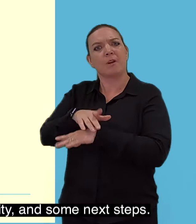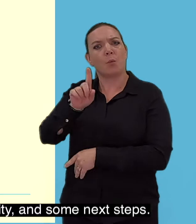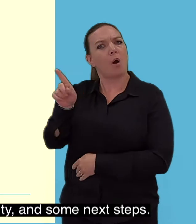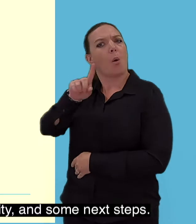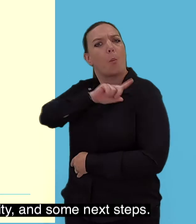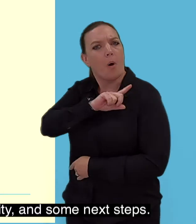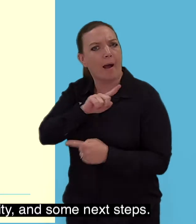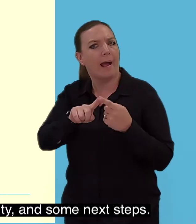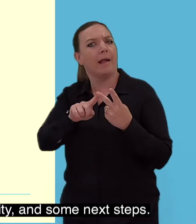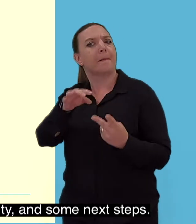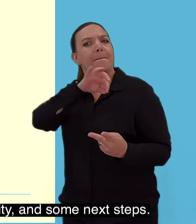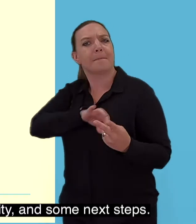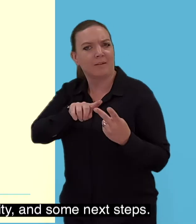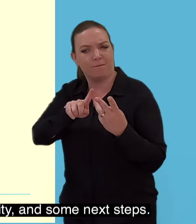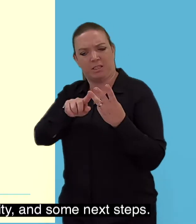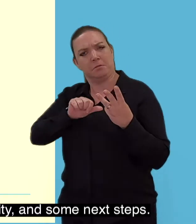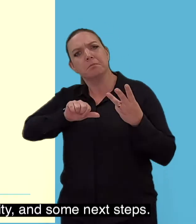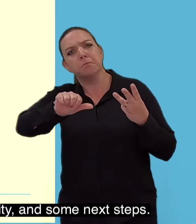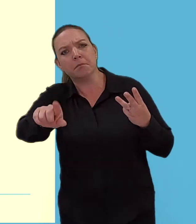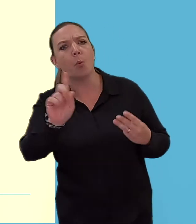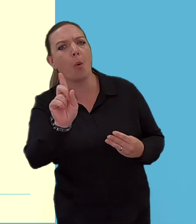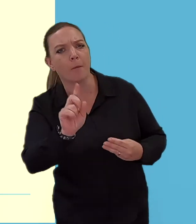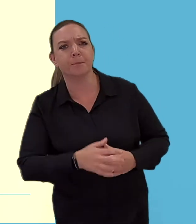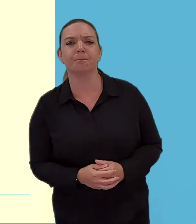benefits of studying at university, and some next steps.